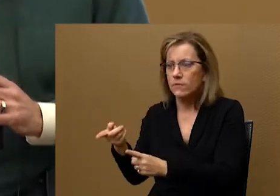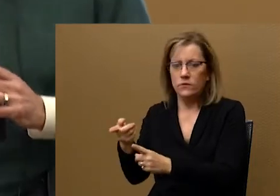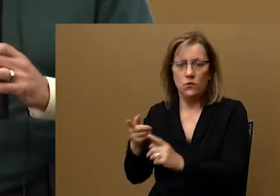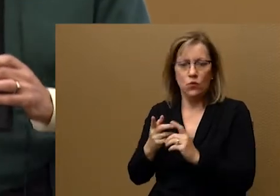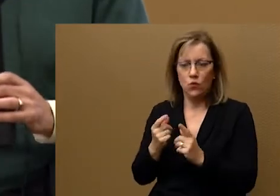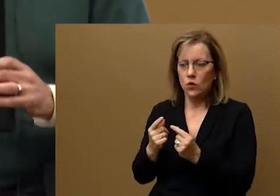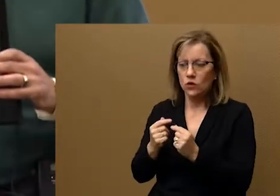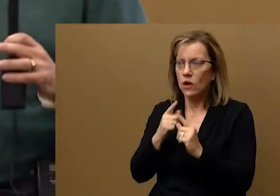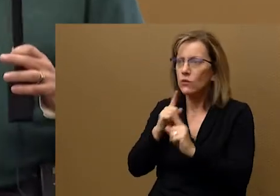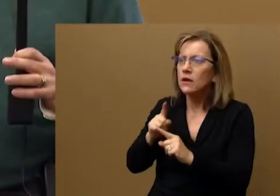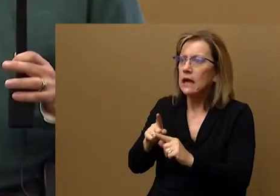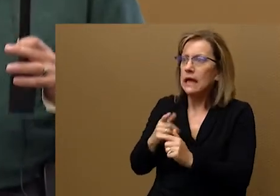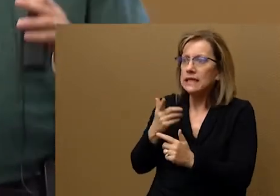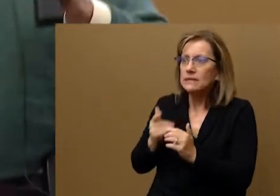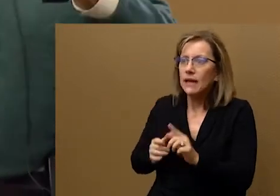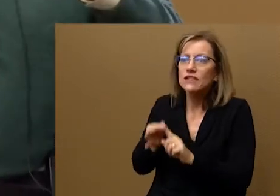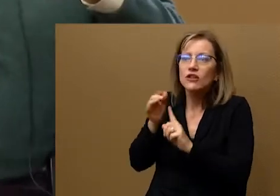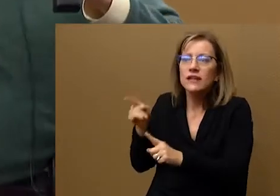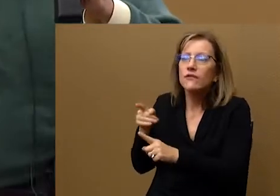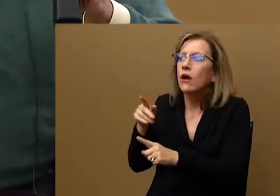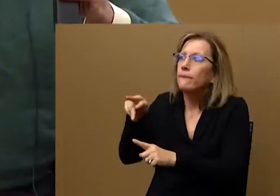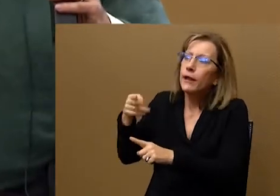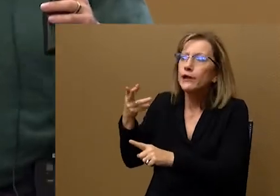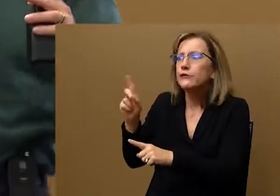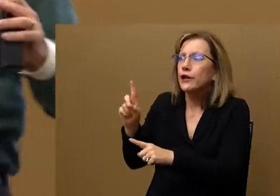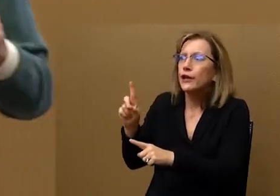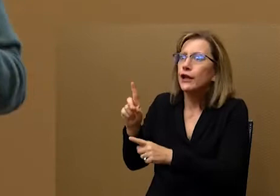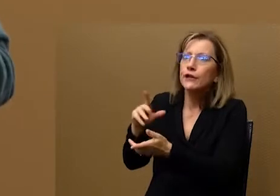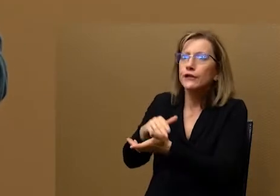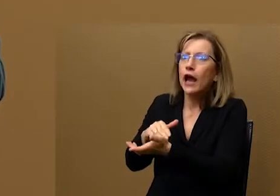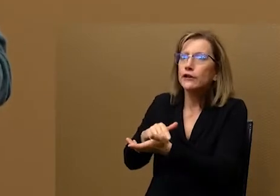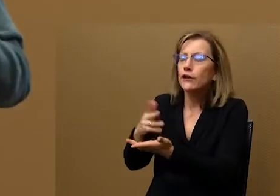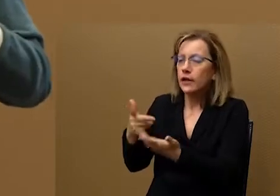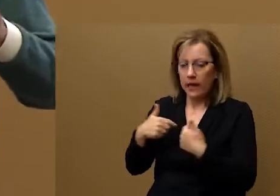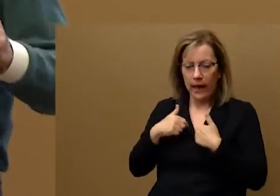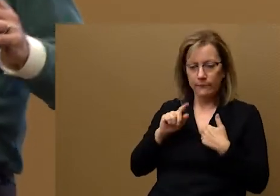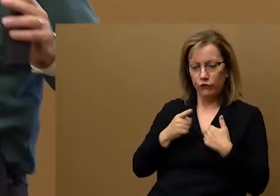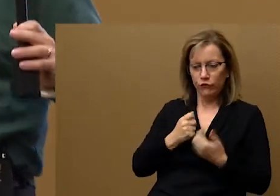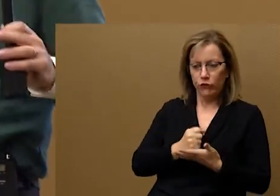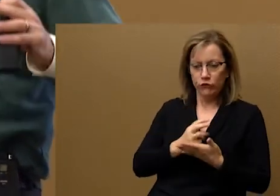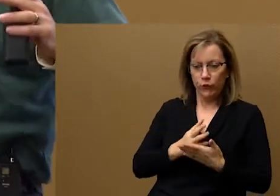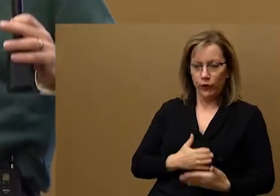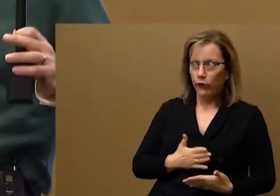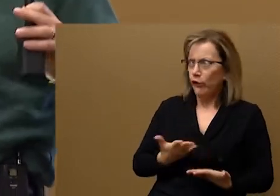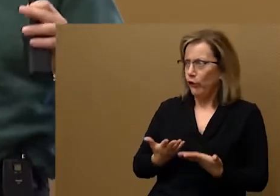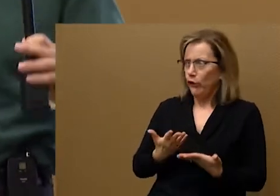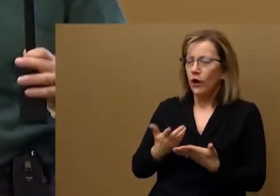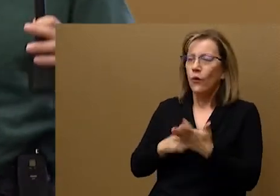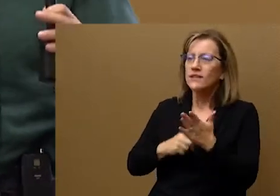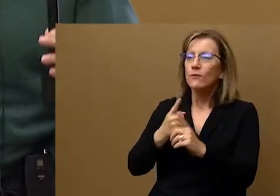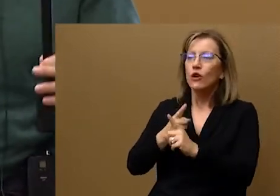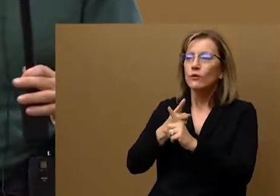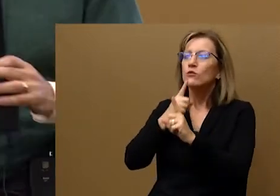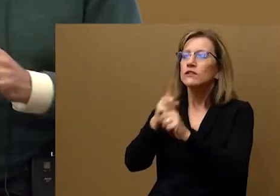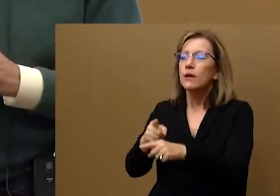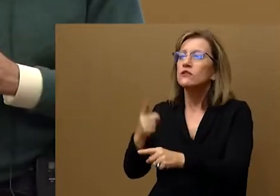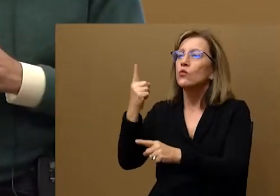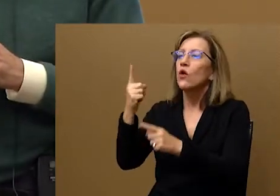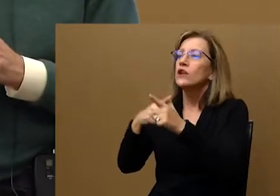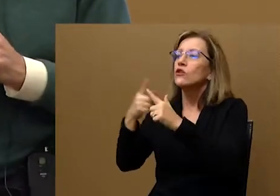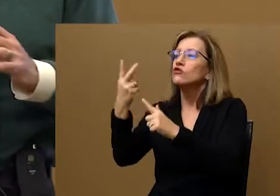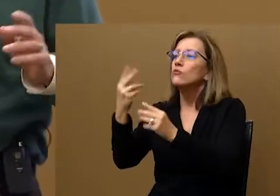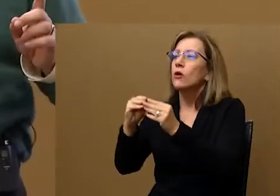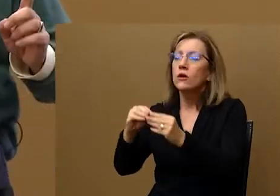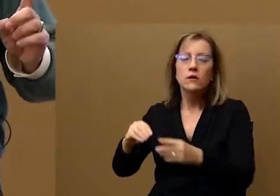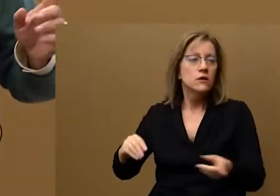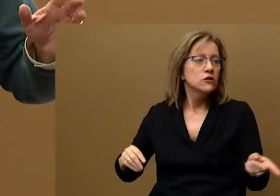I respond? Especially if this person is a doctor and I'm just a social worker and they don't, whatever. What's some appropriate responses